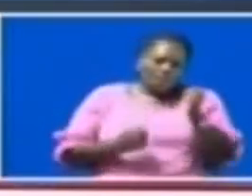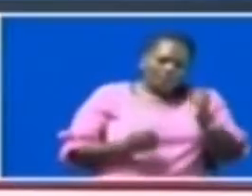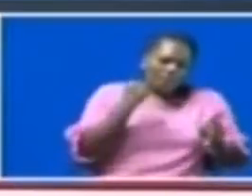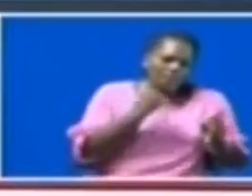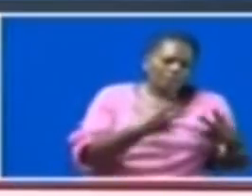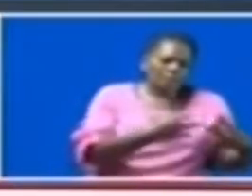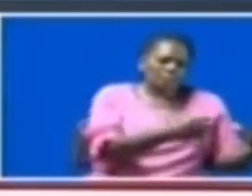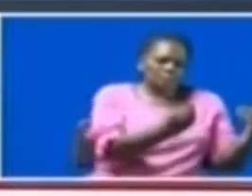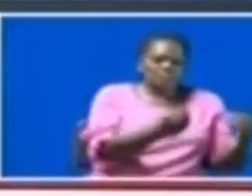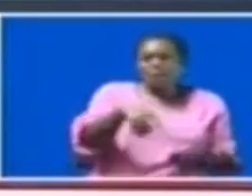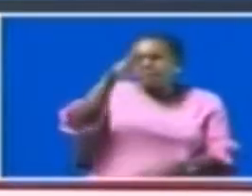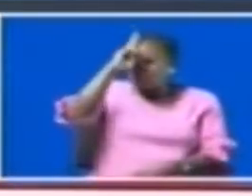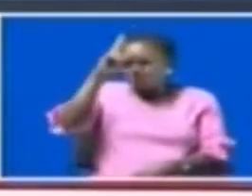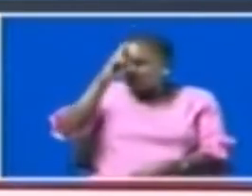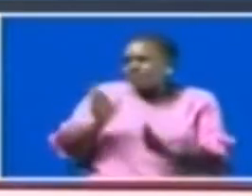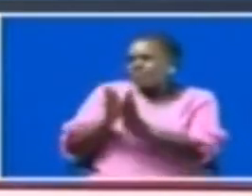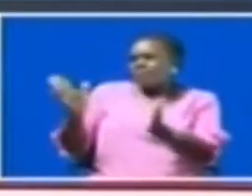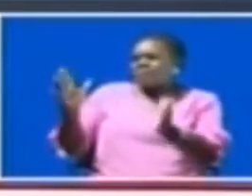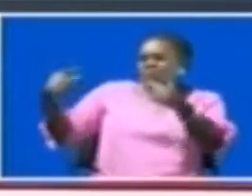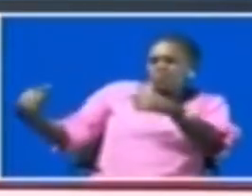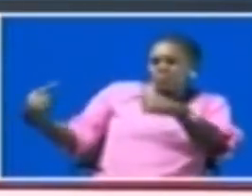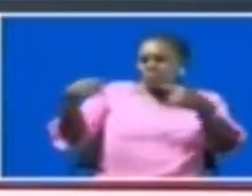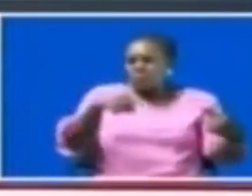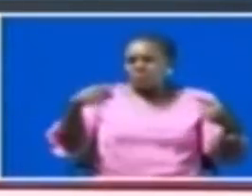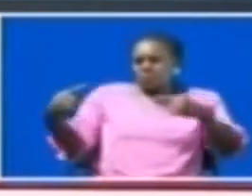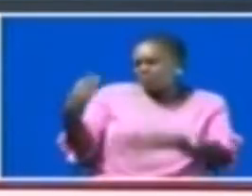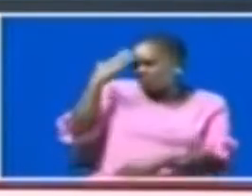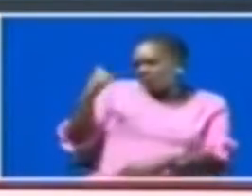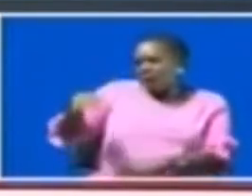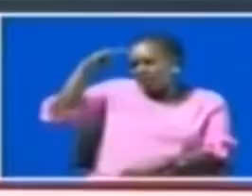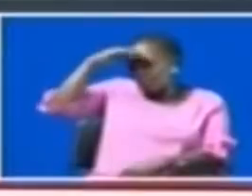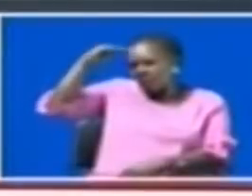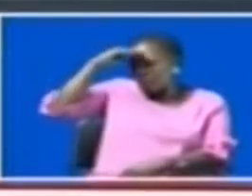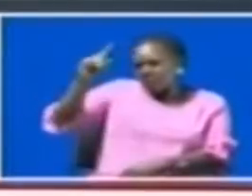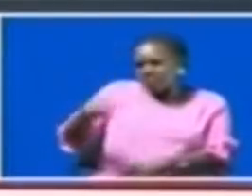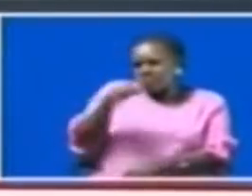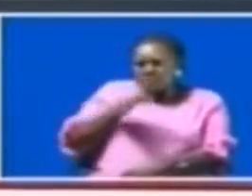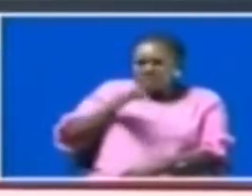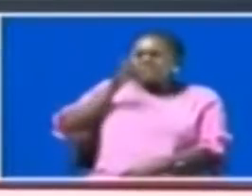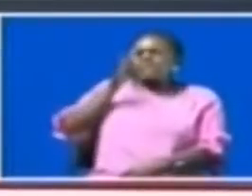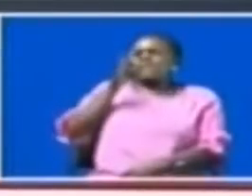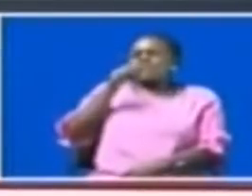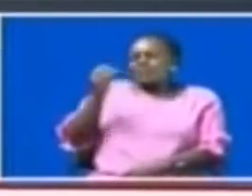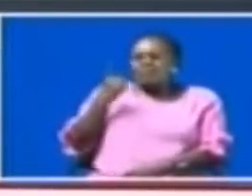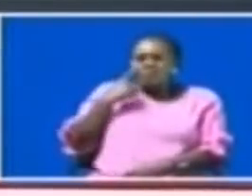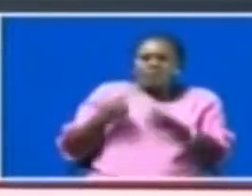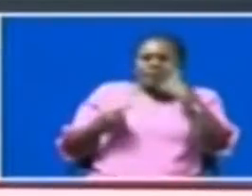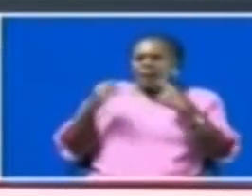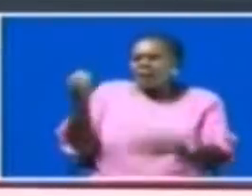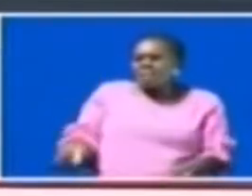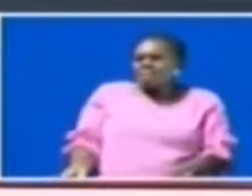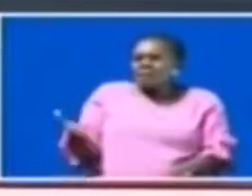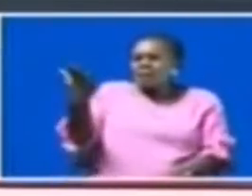life after police engaged residents in running battles over the brewing of Chang'aa. Police lobbed tear gas canisters